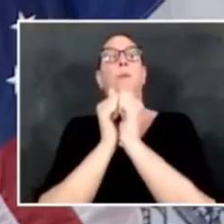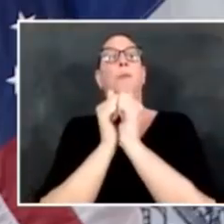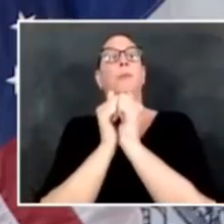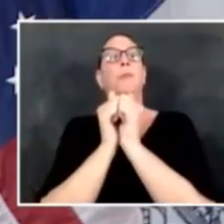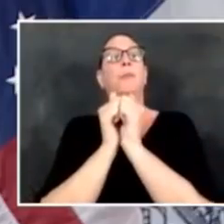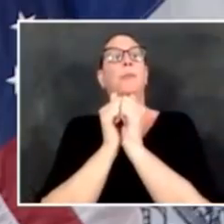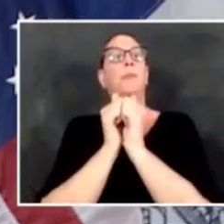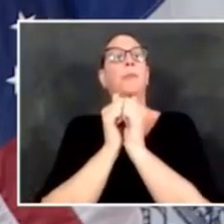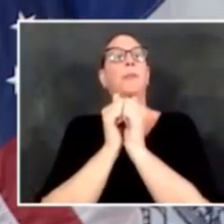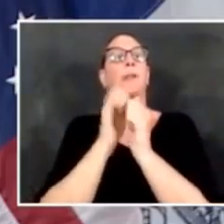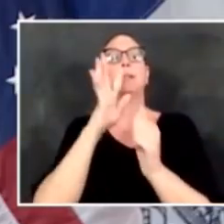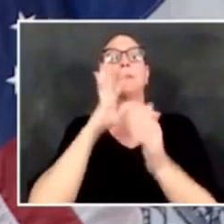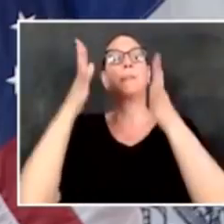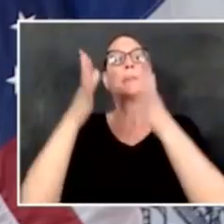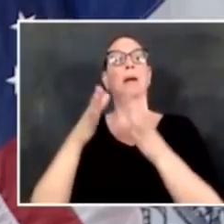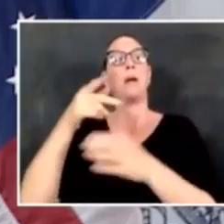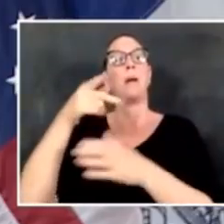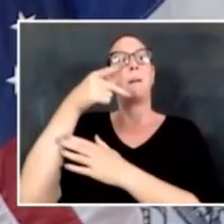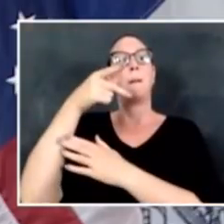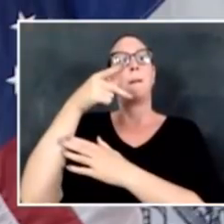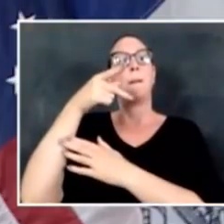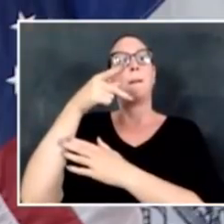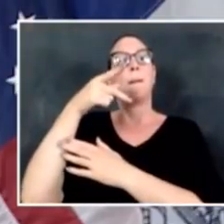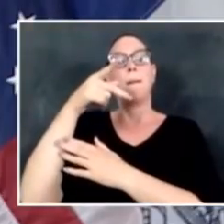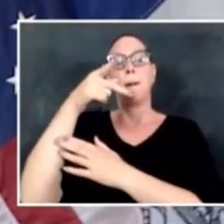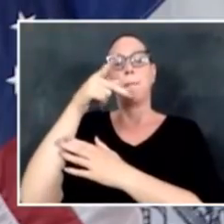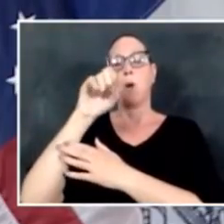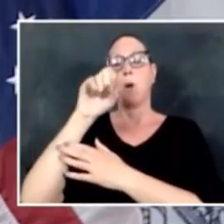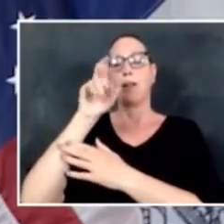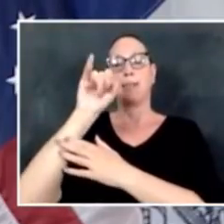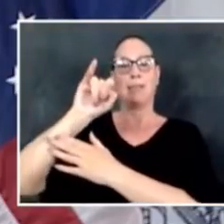leading Democrat in the House from